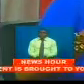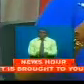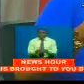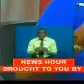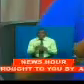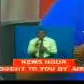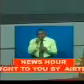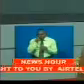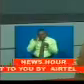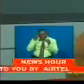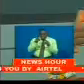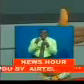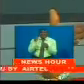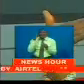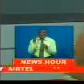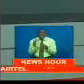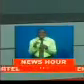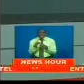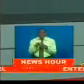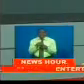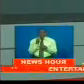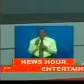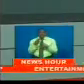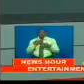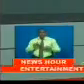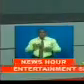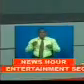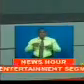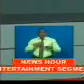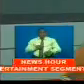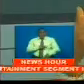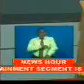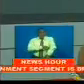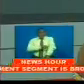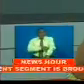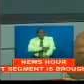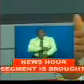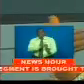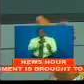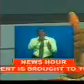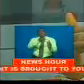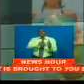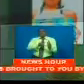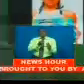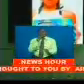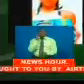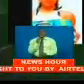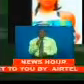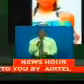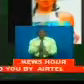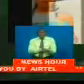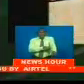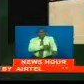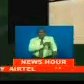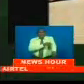24. How do we determine the colors that are trending? You have to look at your skin tone. Okay. Yes. Your skin tone will affect